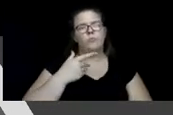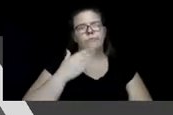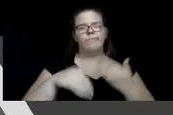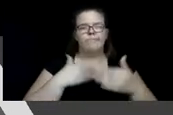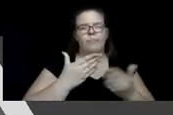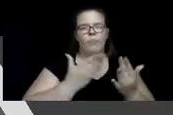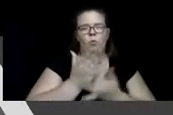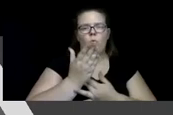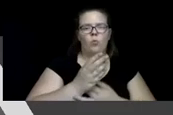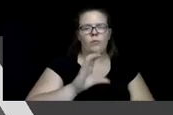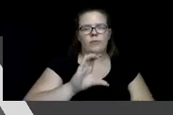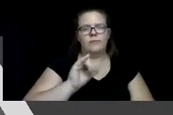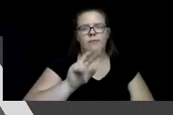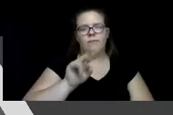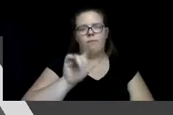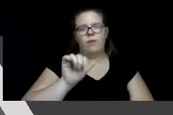civilian type programs.